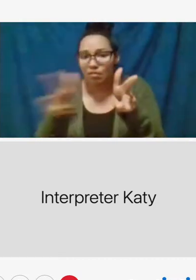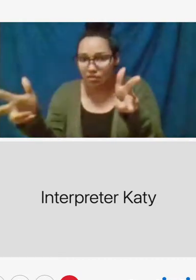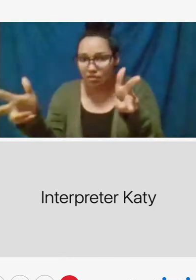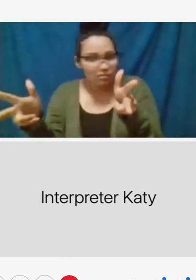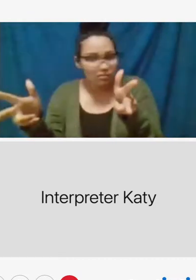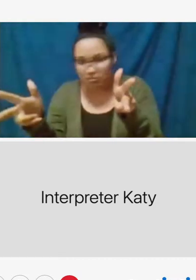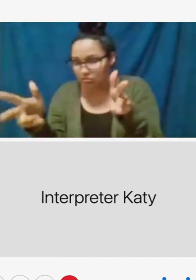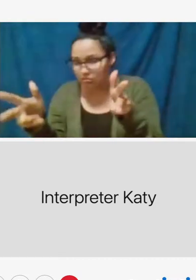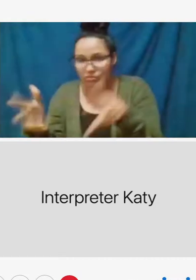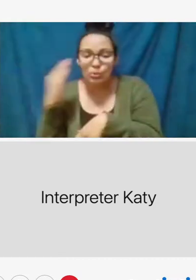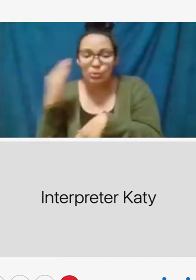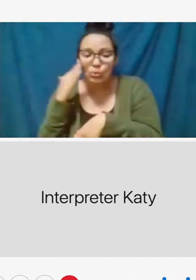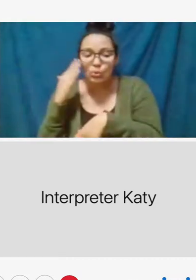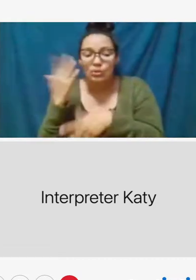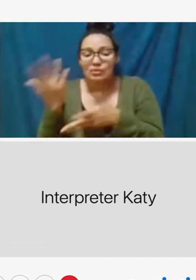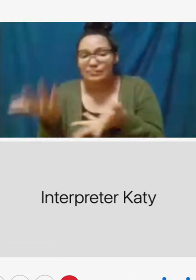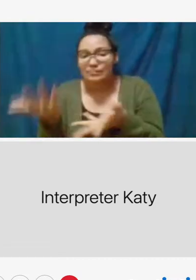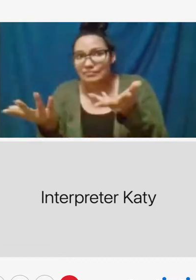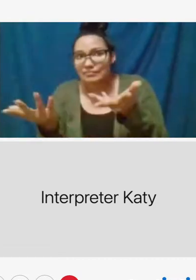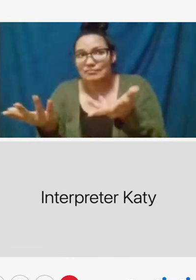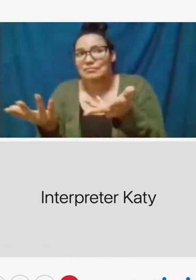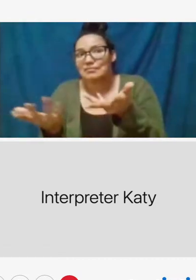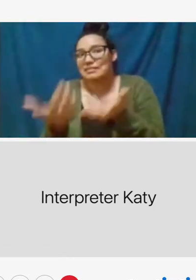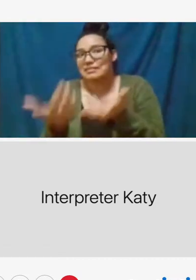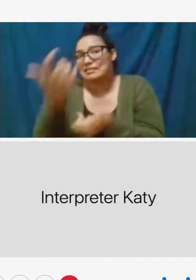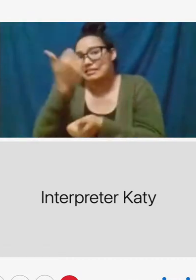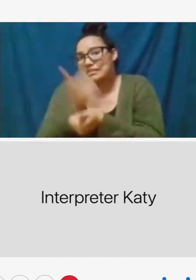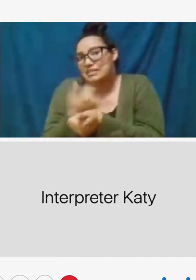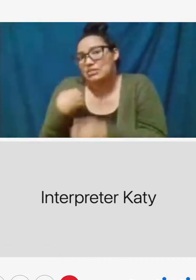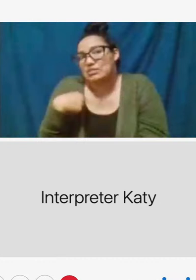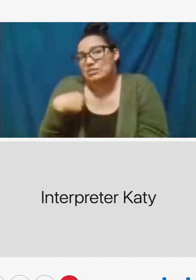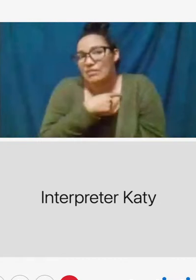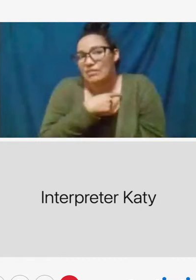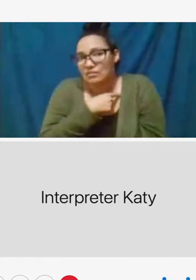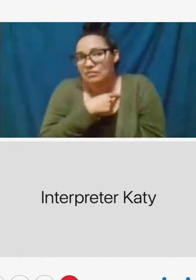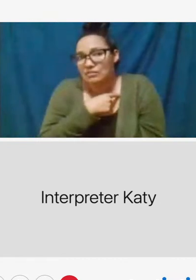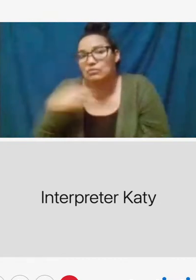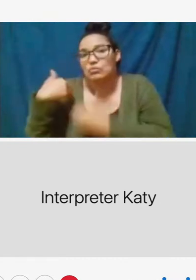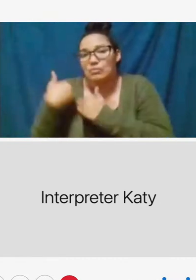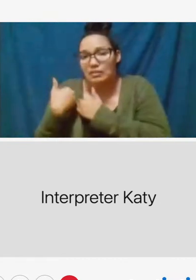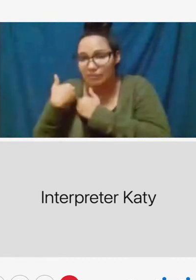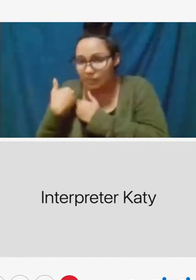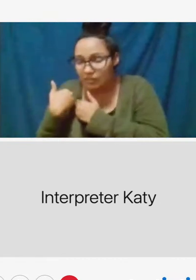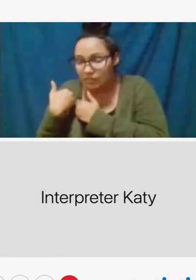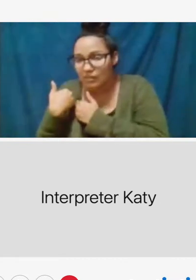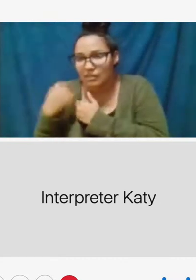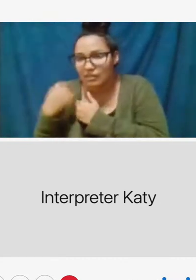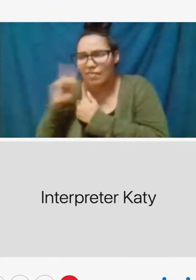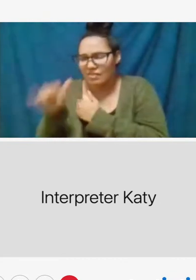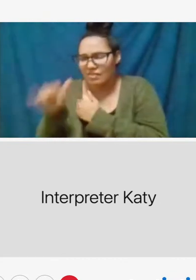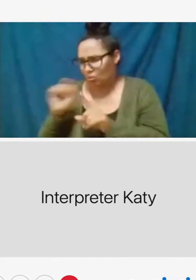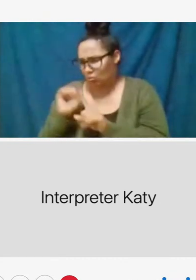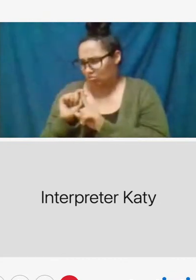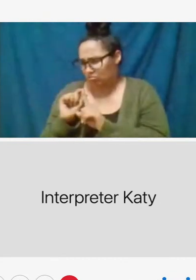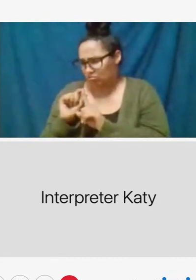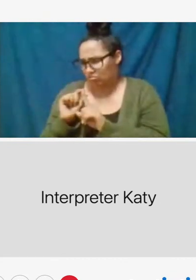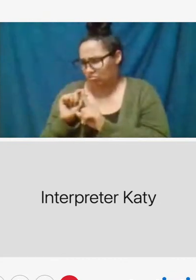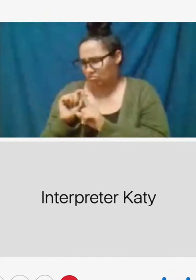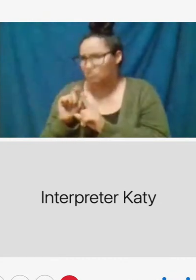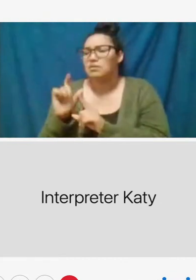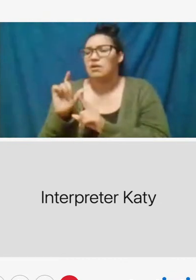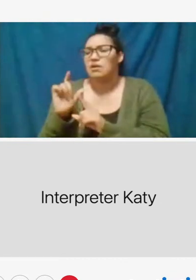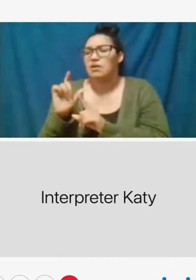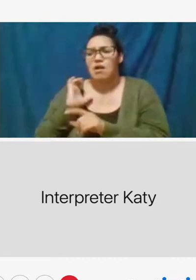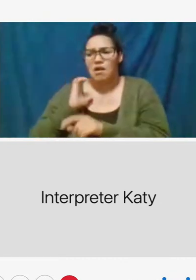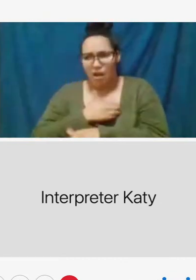it's each and every one of Us's responsibility I think that was a word our responsibility to keep our children safe